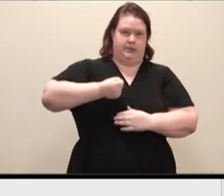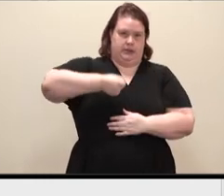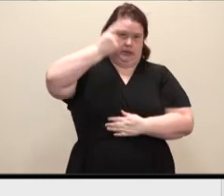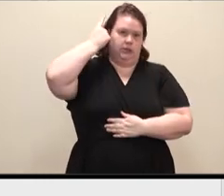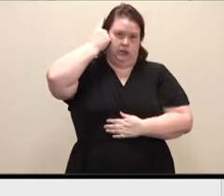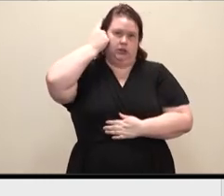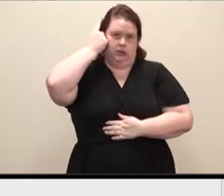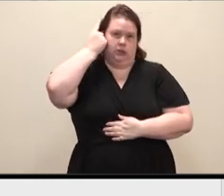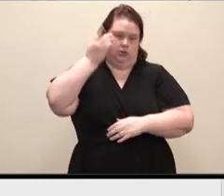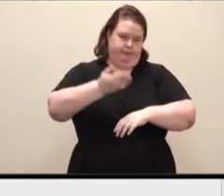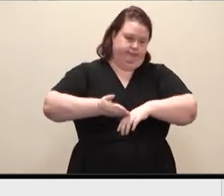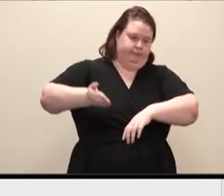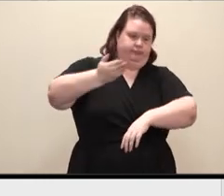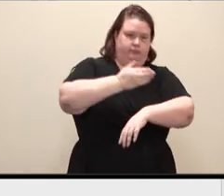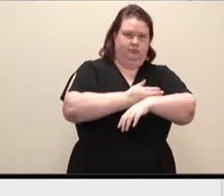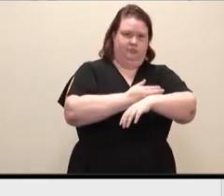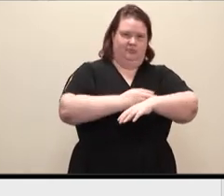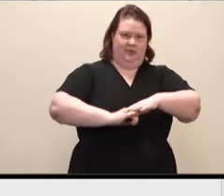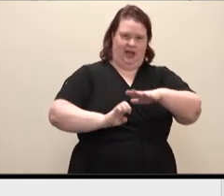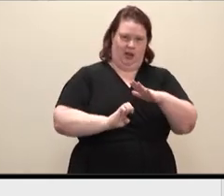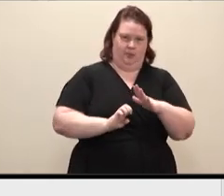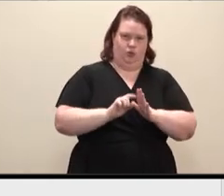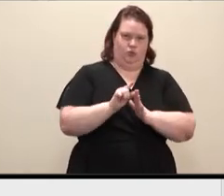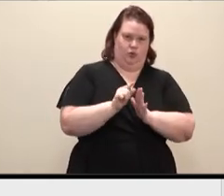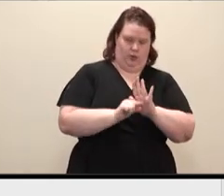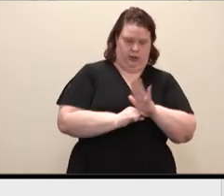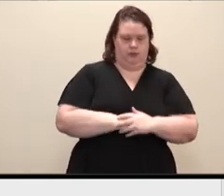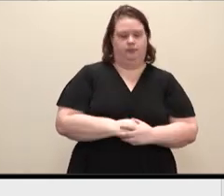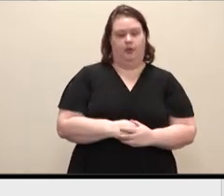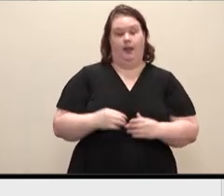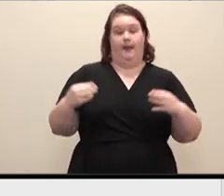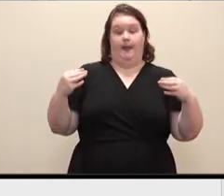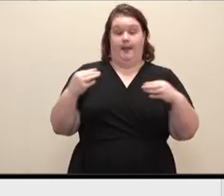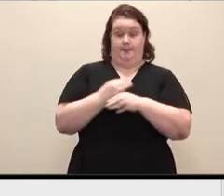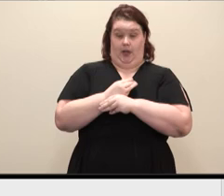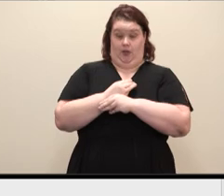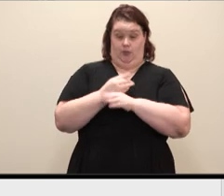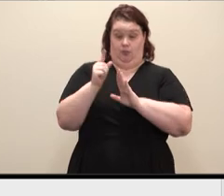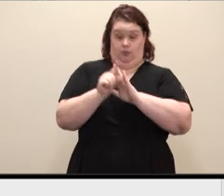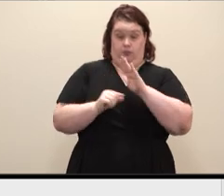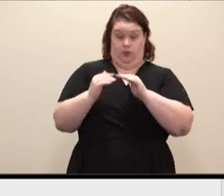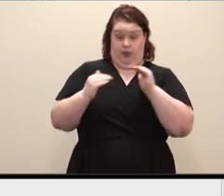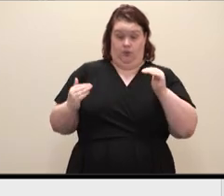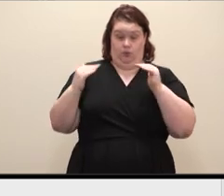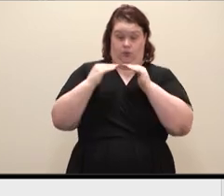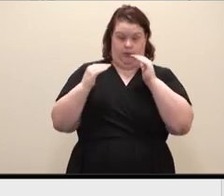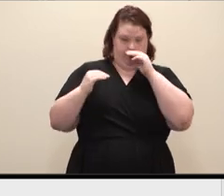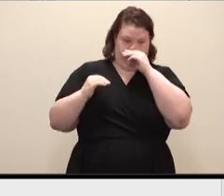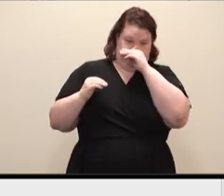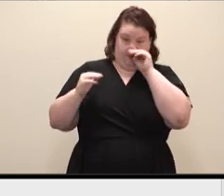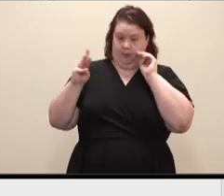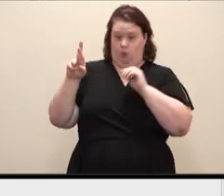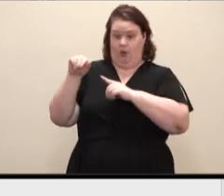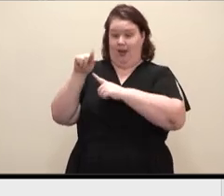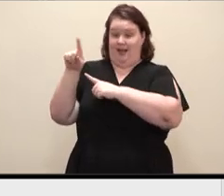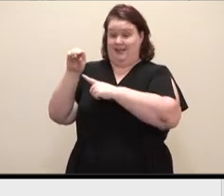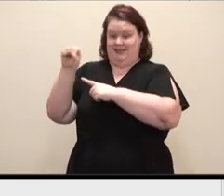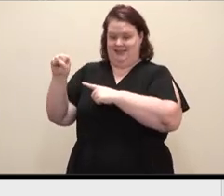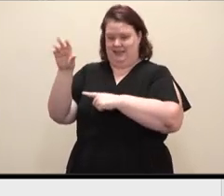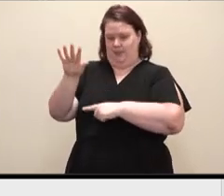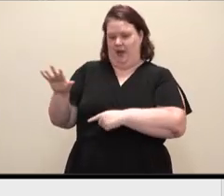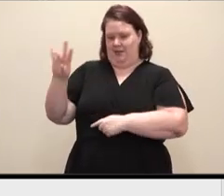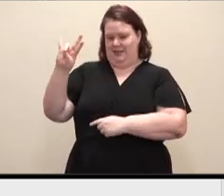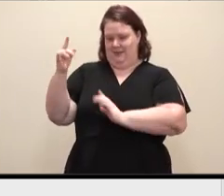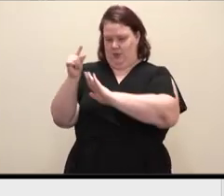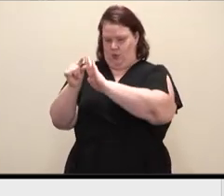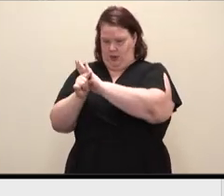up. For math, we have the grade level equivalence for Brazos is approximately 7th grade. And